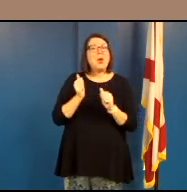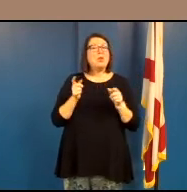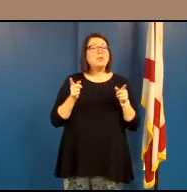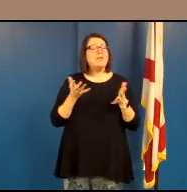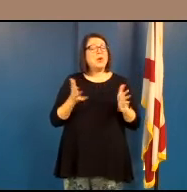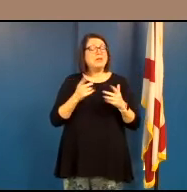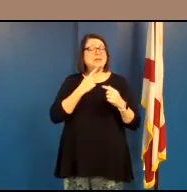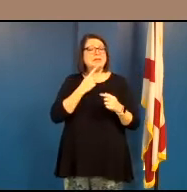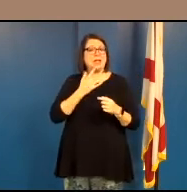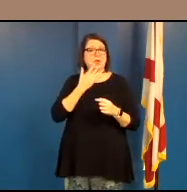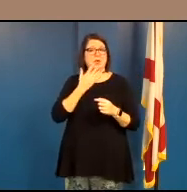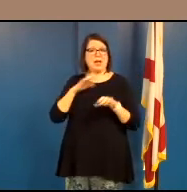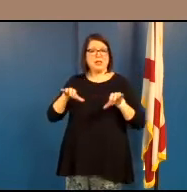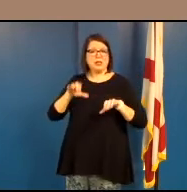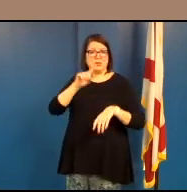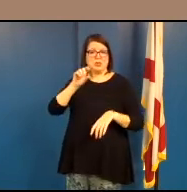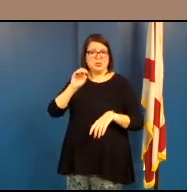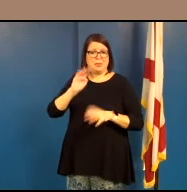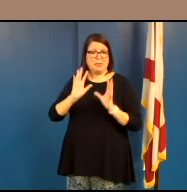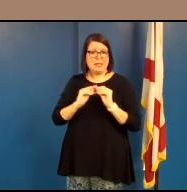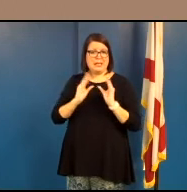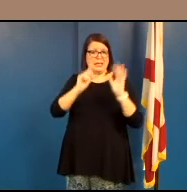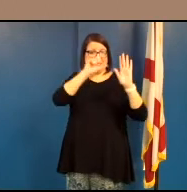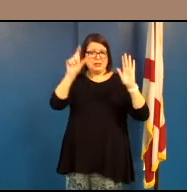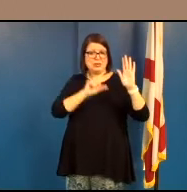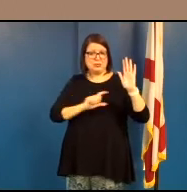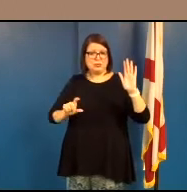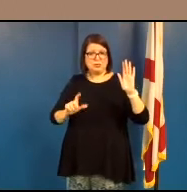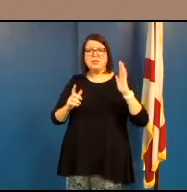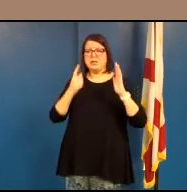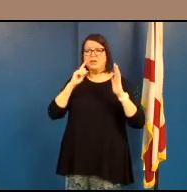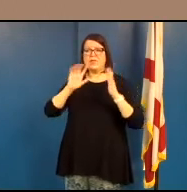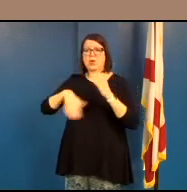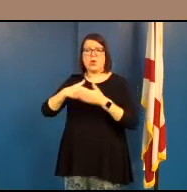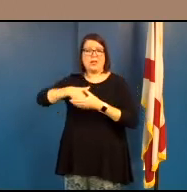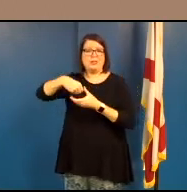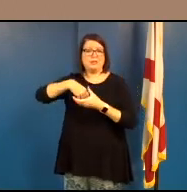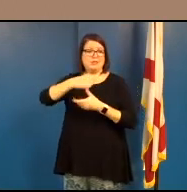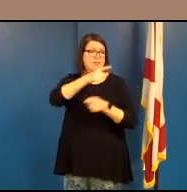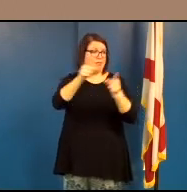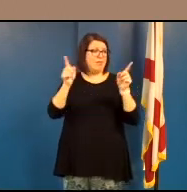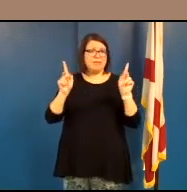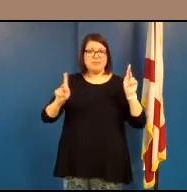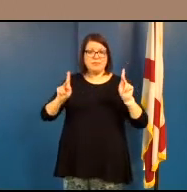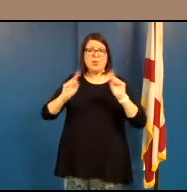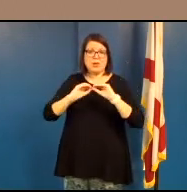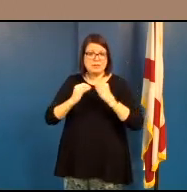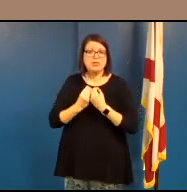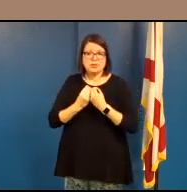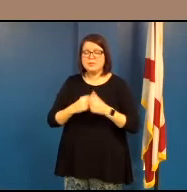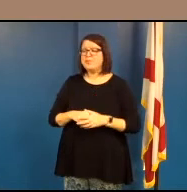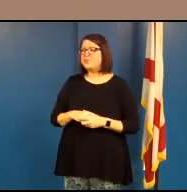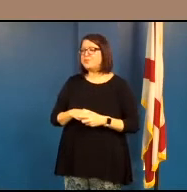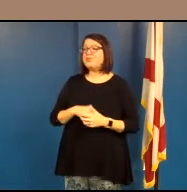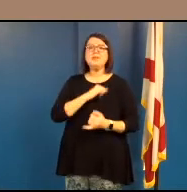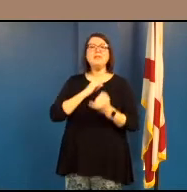of the public to protect them and their staffs for the same reason they are right now. And then the last thing is they're likely gonna limit